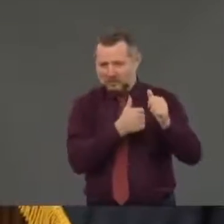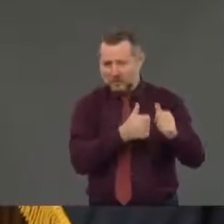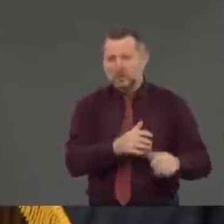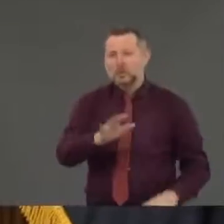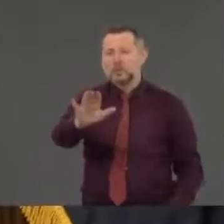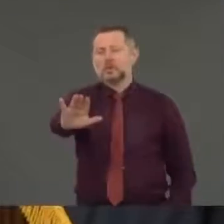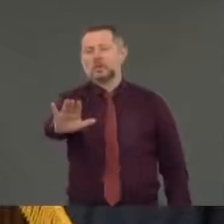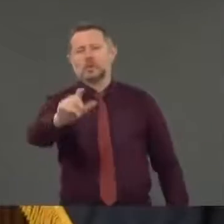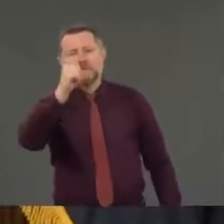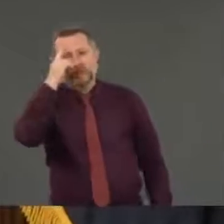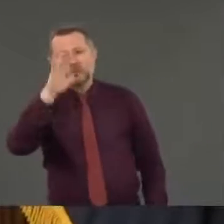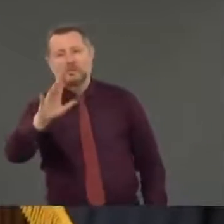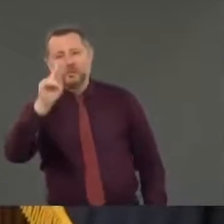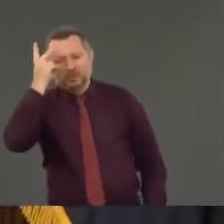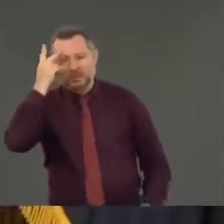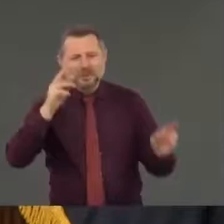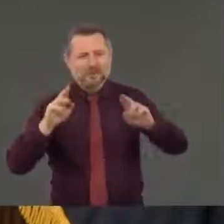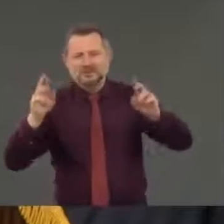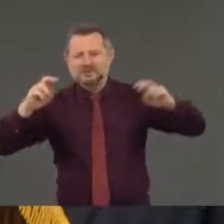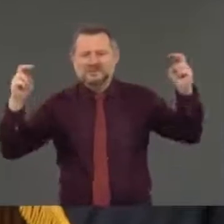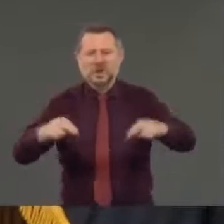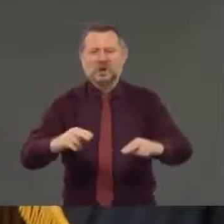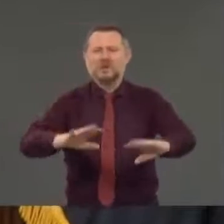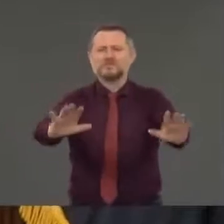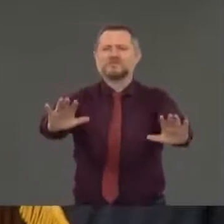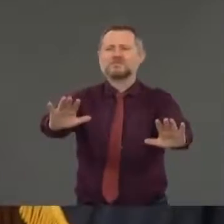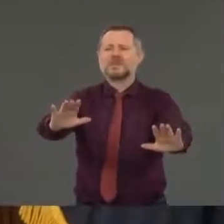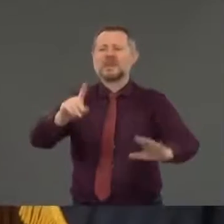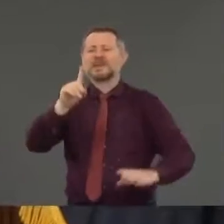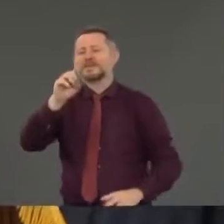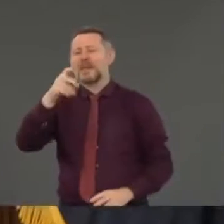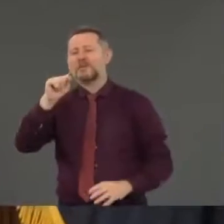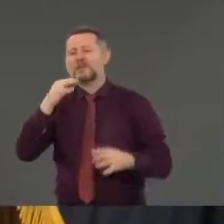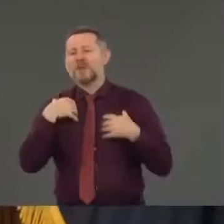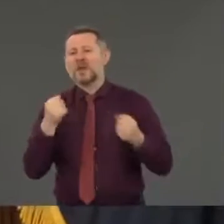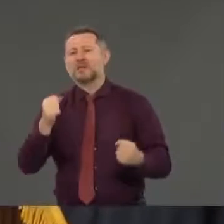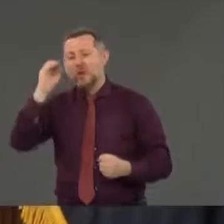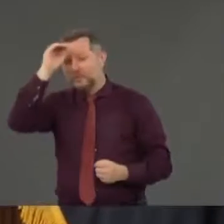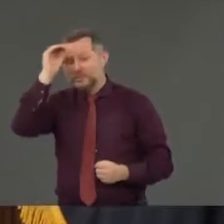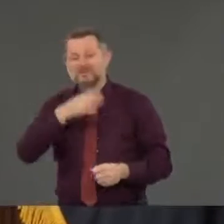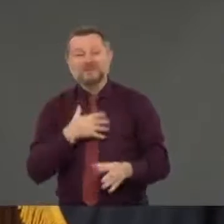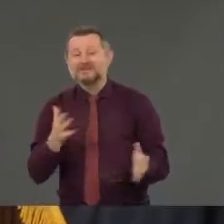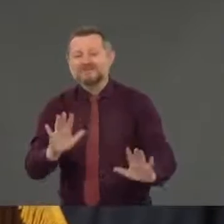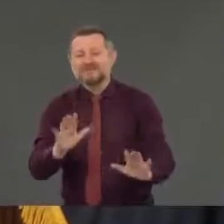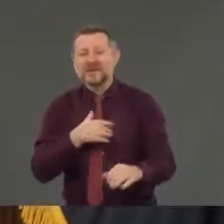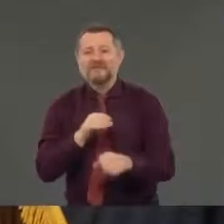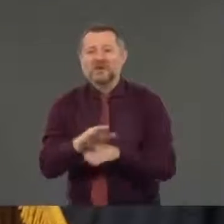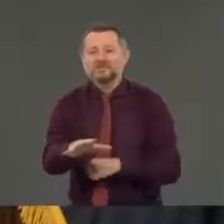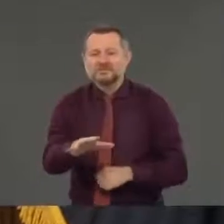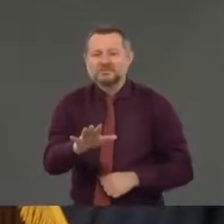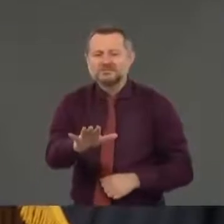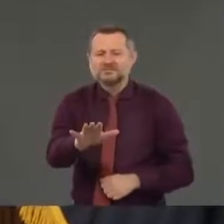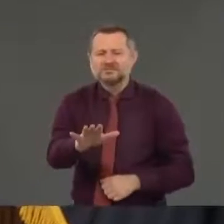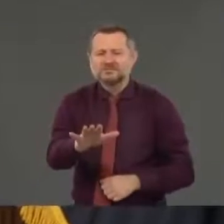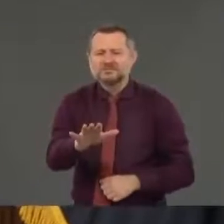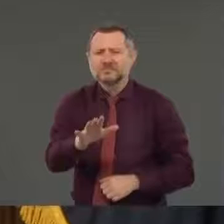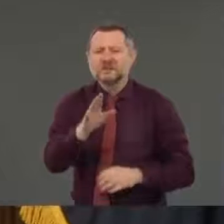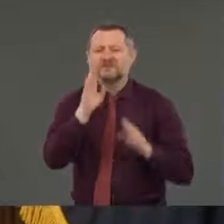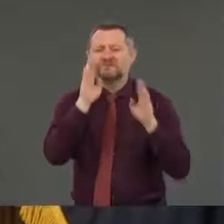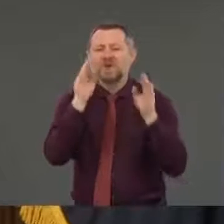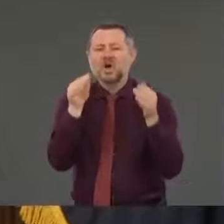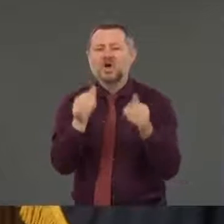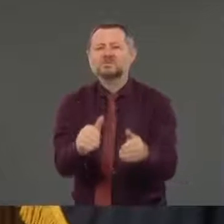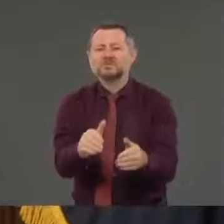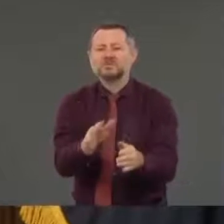the public health data and this is what they think, here's my advice to politicians. Stay with what you're qualified